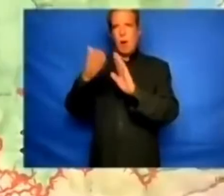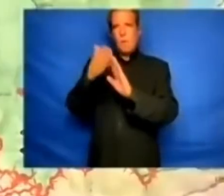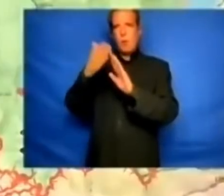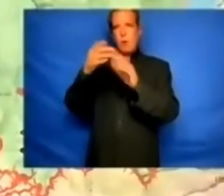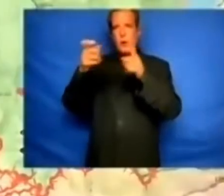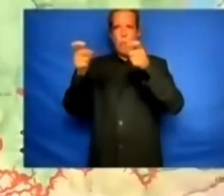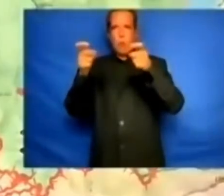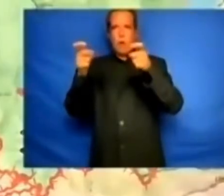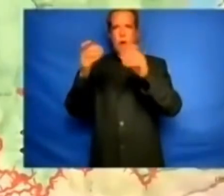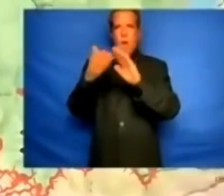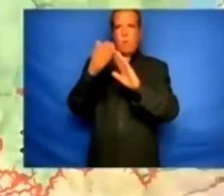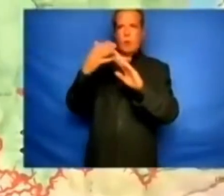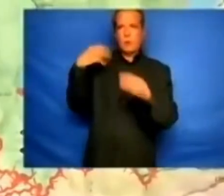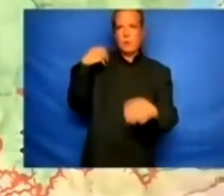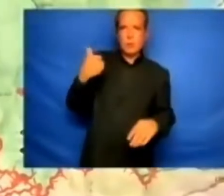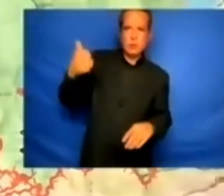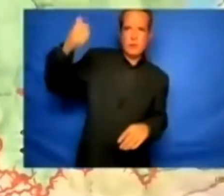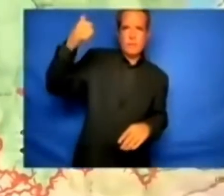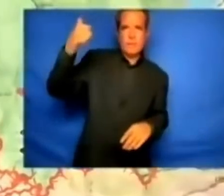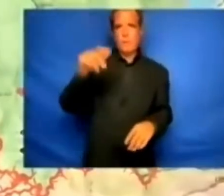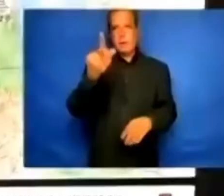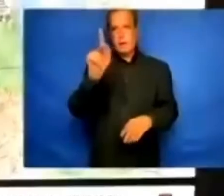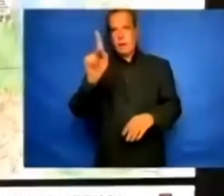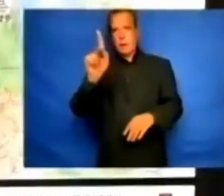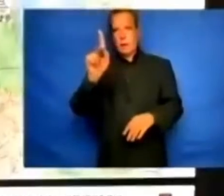Operations Section Chief Kyle Jacobson.